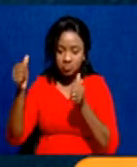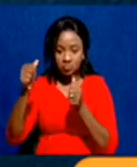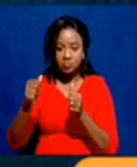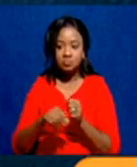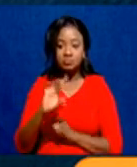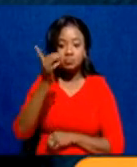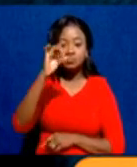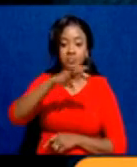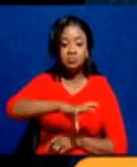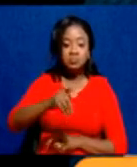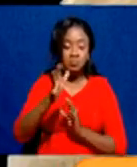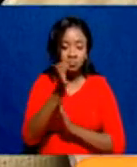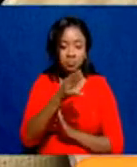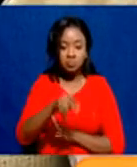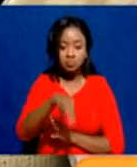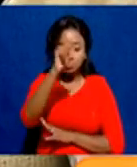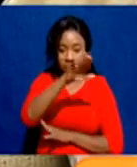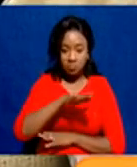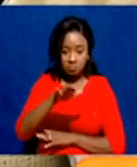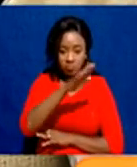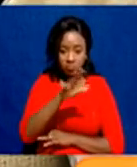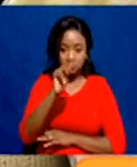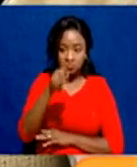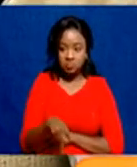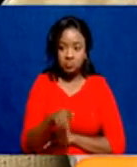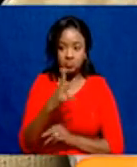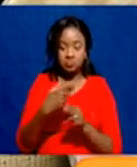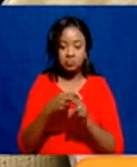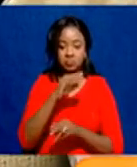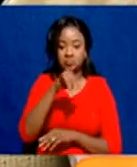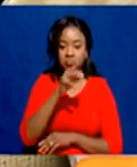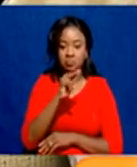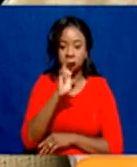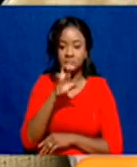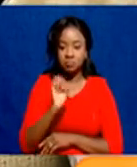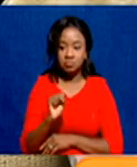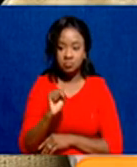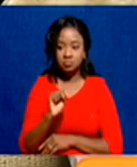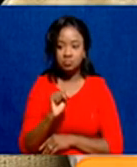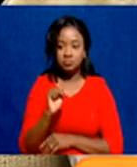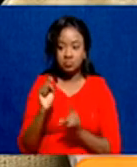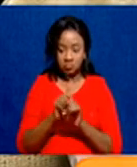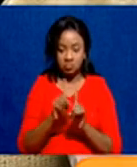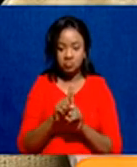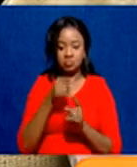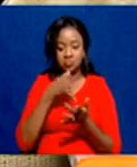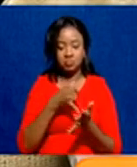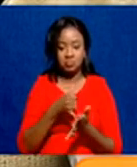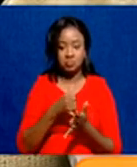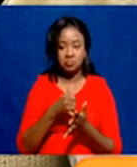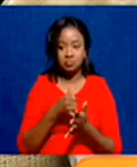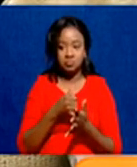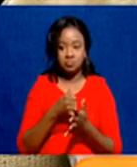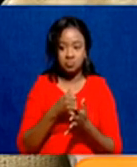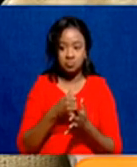Nairobi County, Embakasi North Constituency Member of Parliament James Mwangi Gakuya is on the spot over allegations